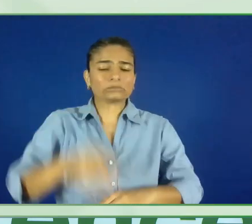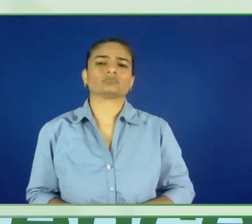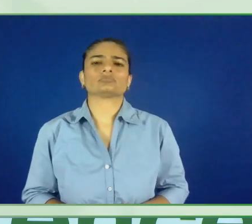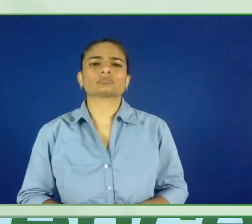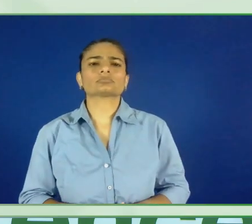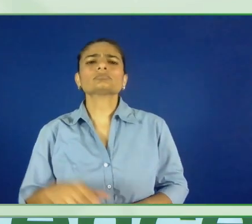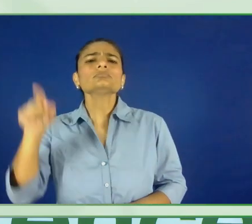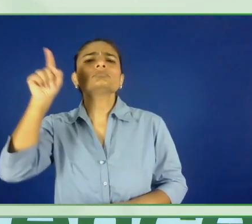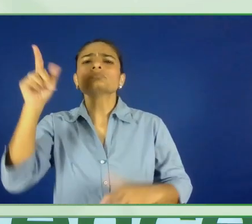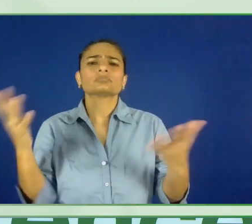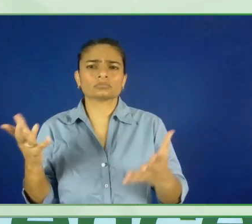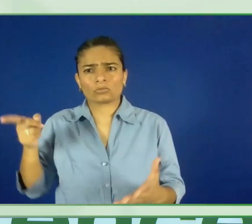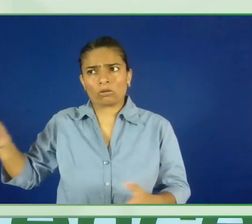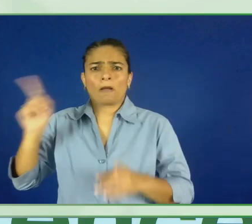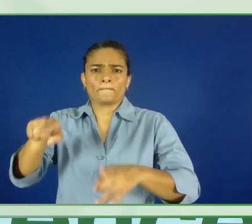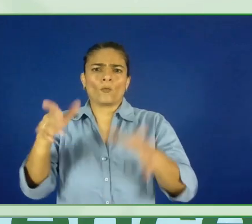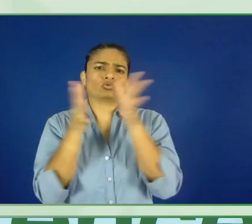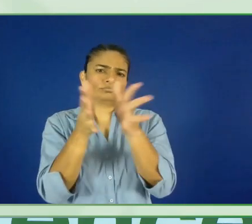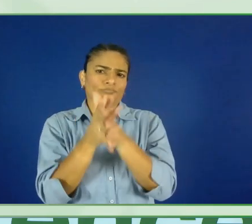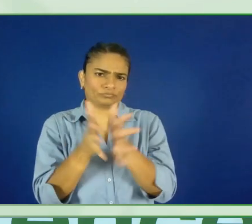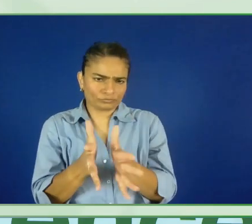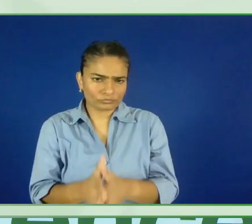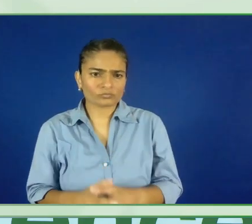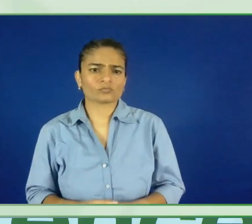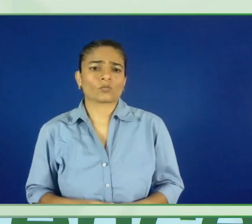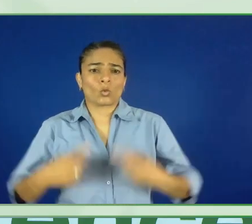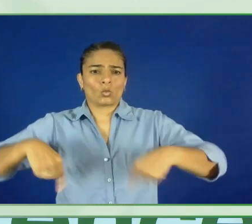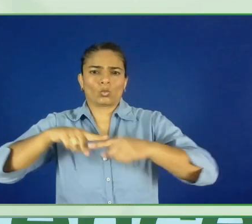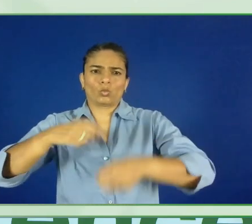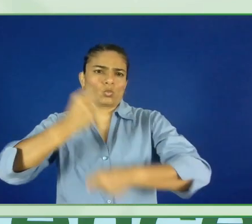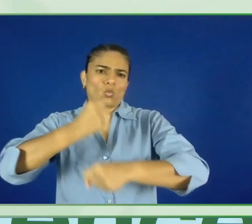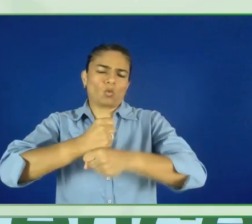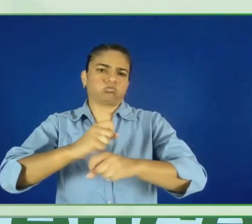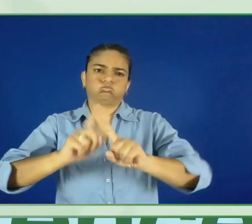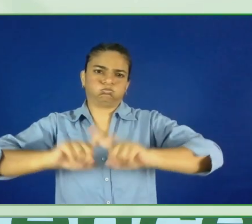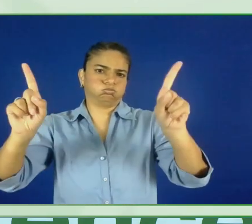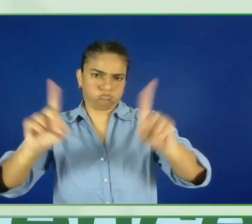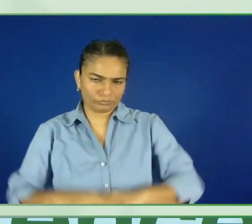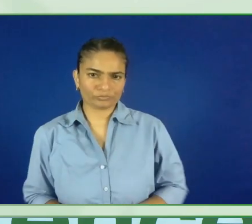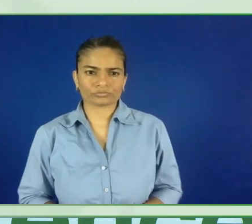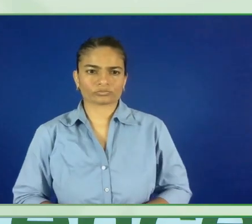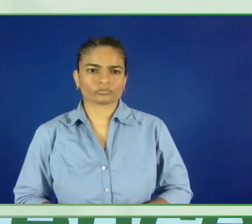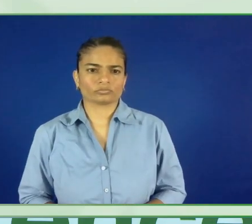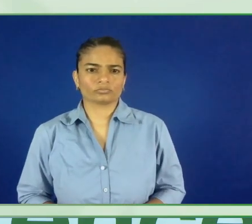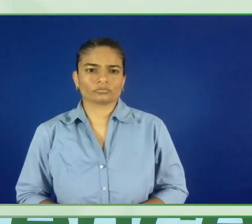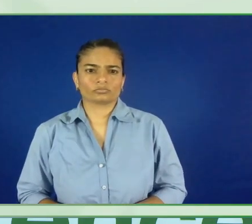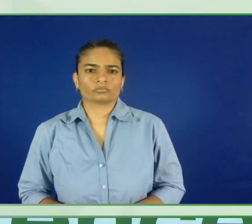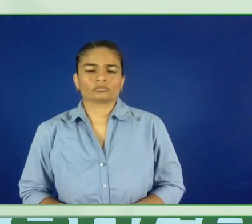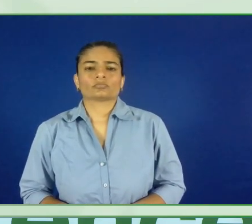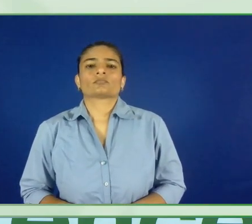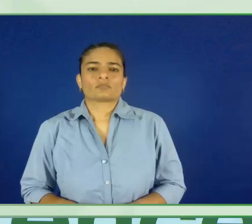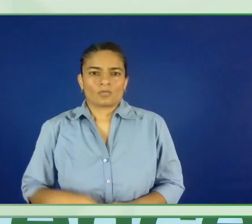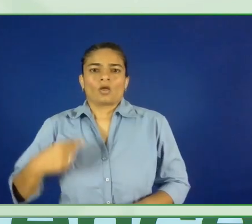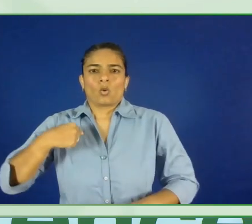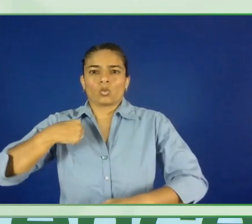very different work on the AI side, which we call the Equitable AI Alliance. This is not an AI